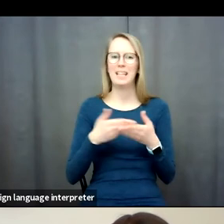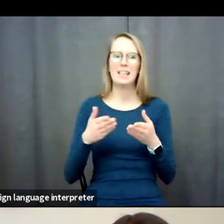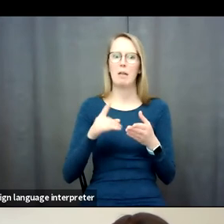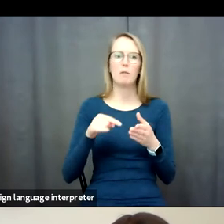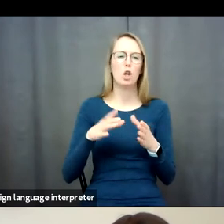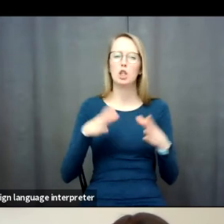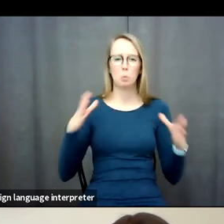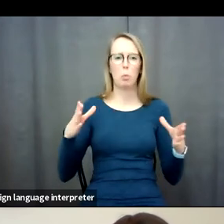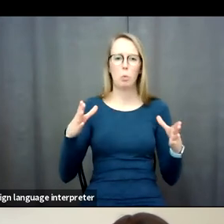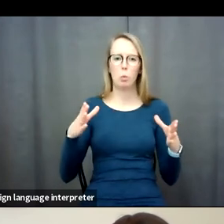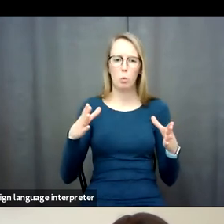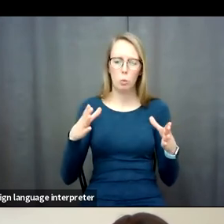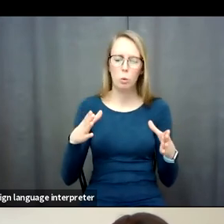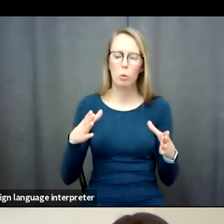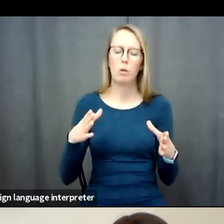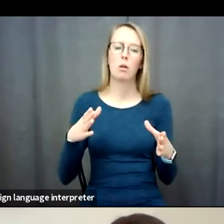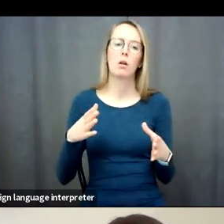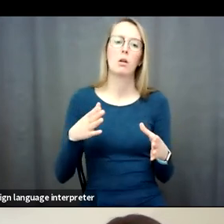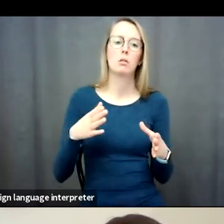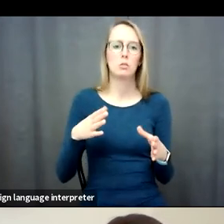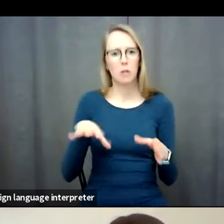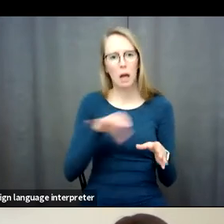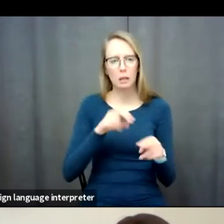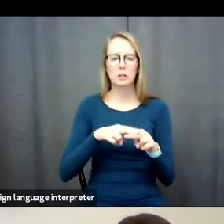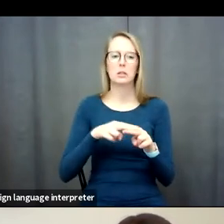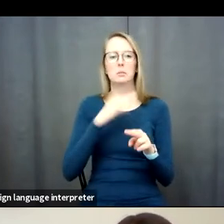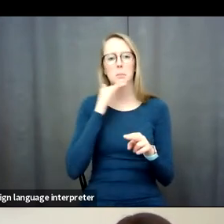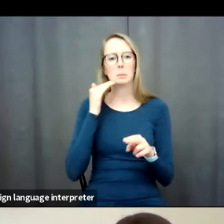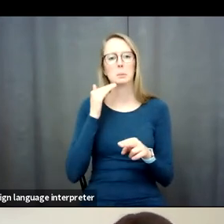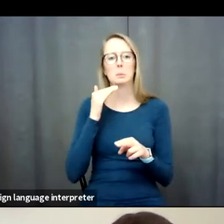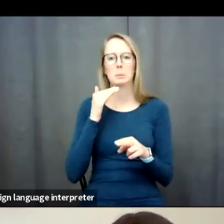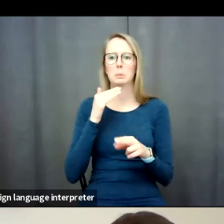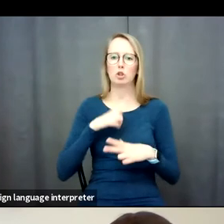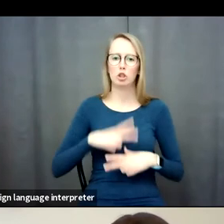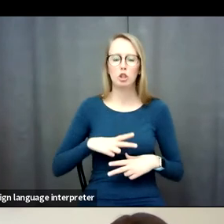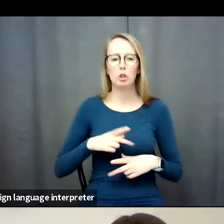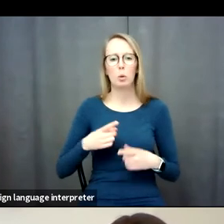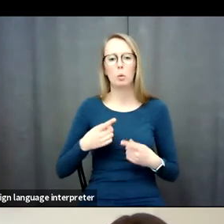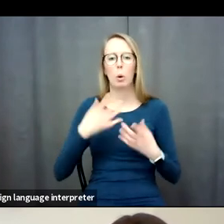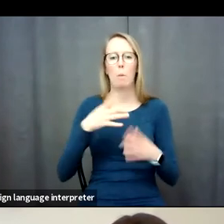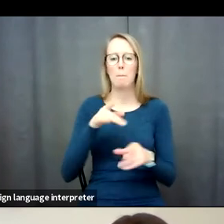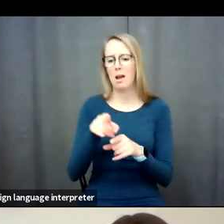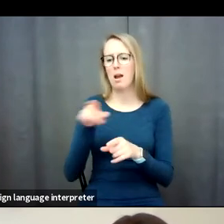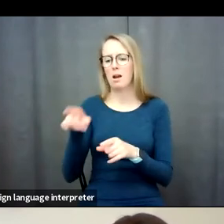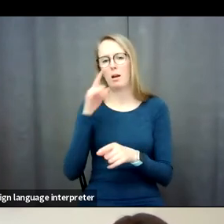so everyone feels safe enough to share the thoughts.